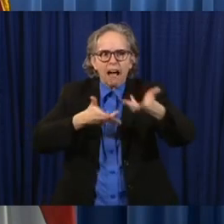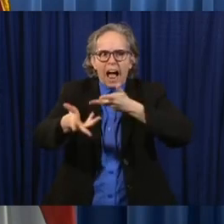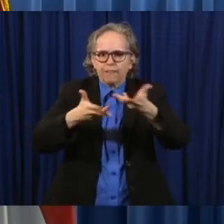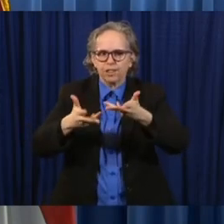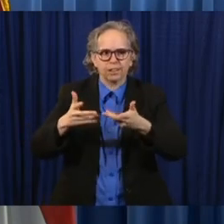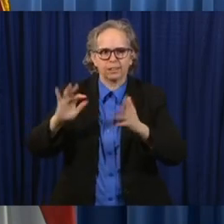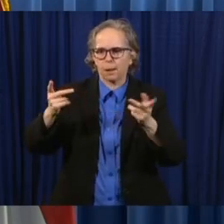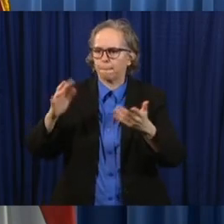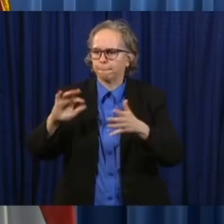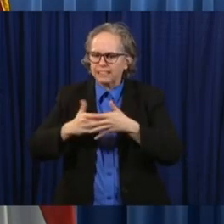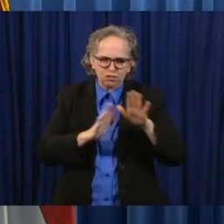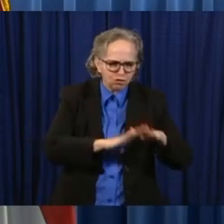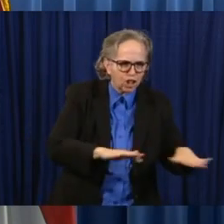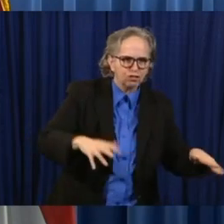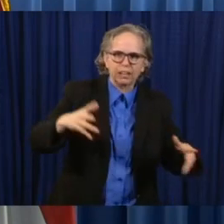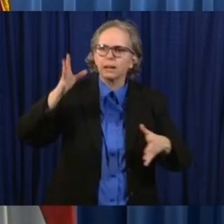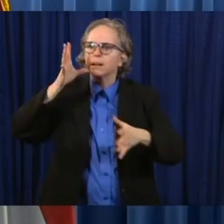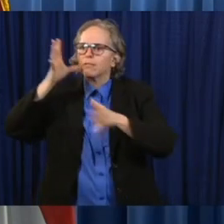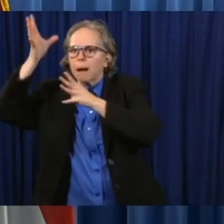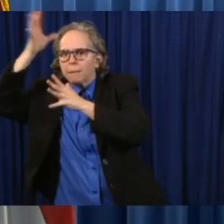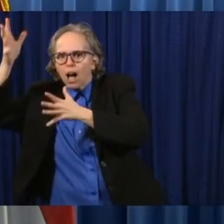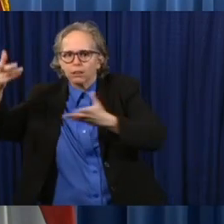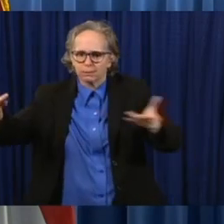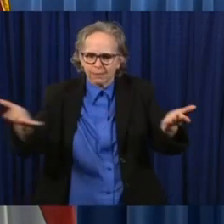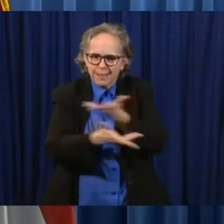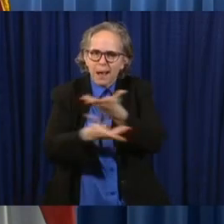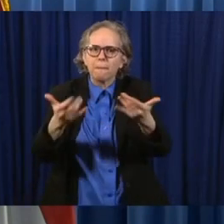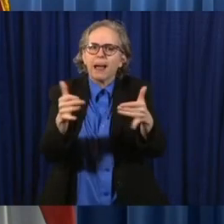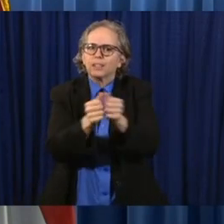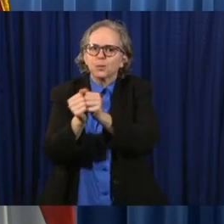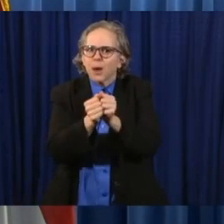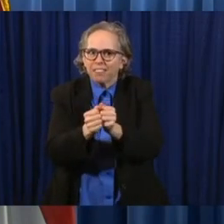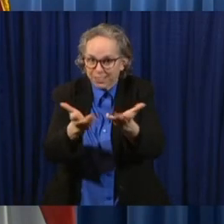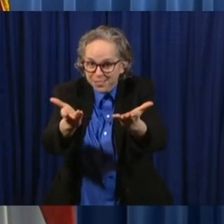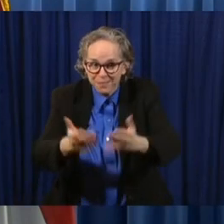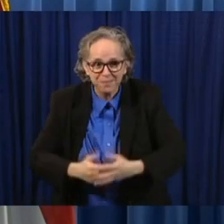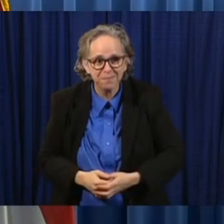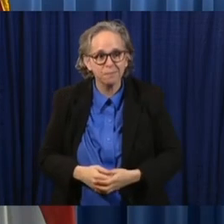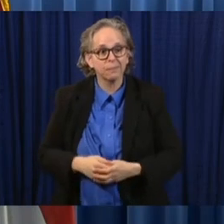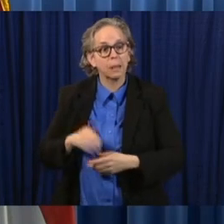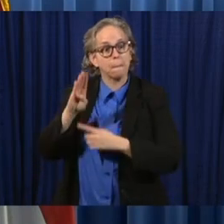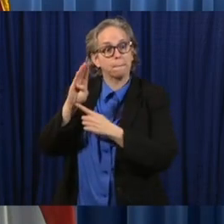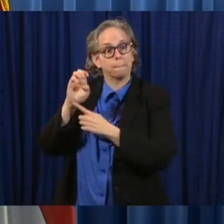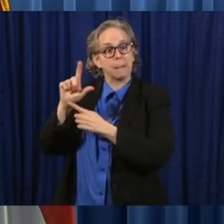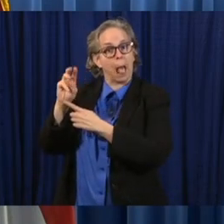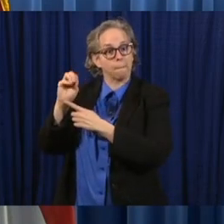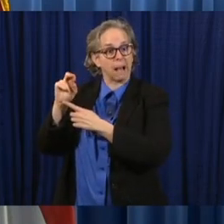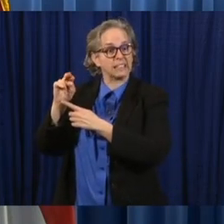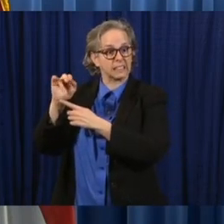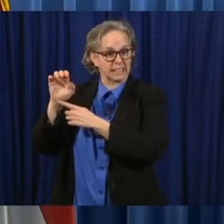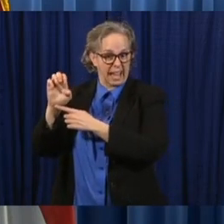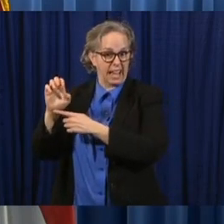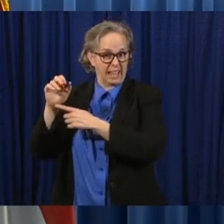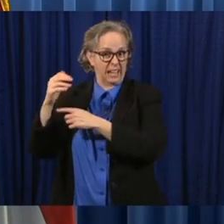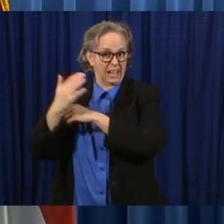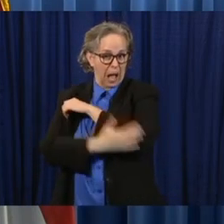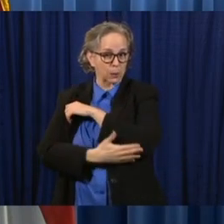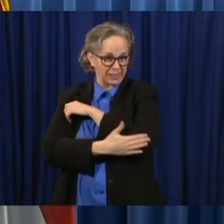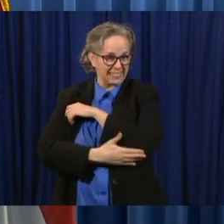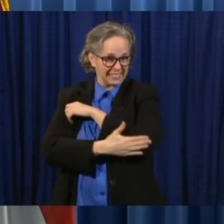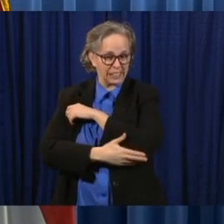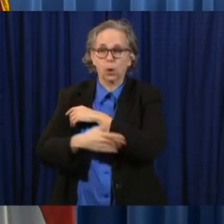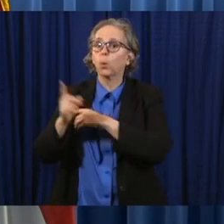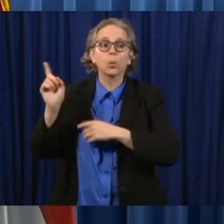grandkids, people who cannot gather in person. The Belmont County virtual puzzles can be found at